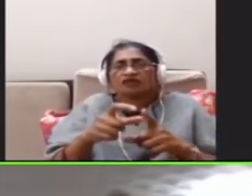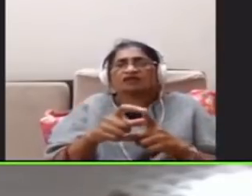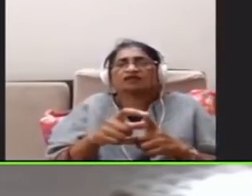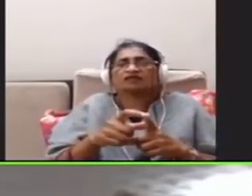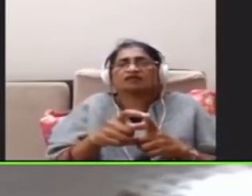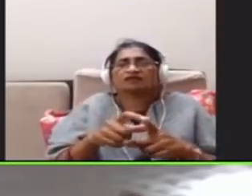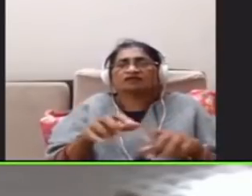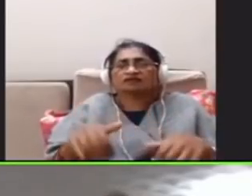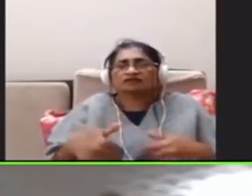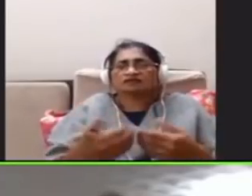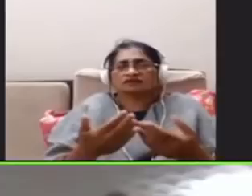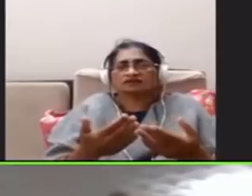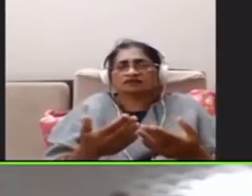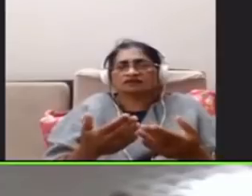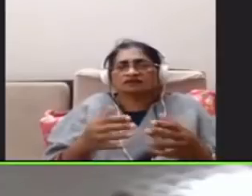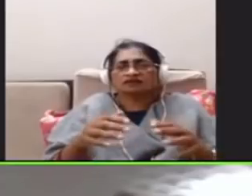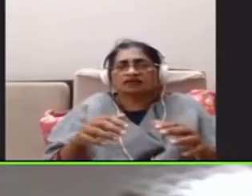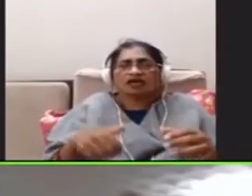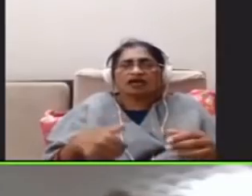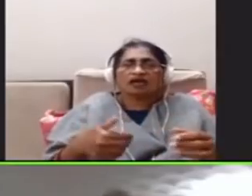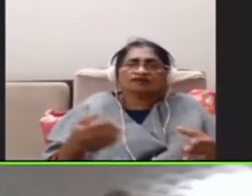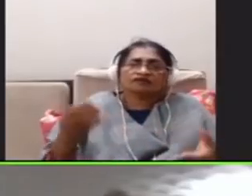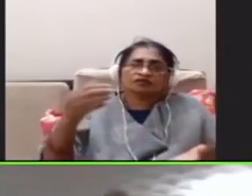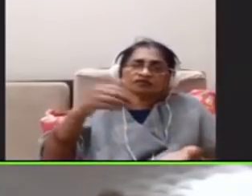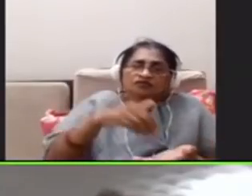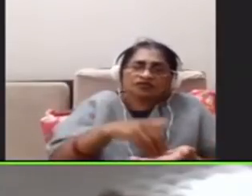that we're in, we're having to adapt.